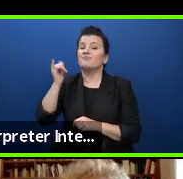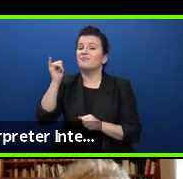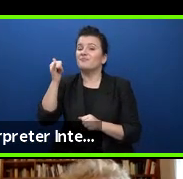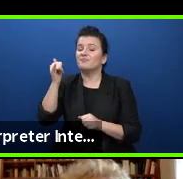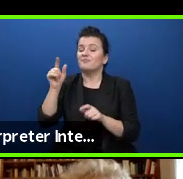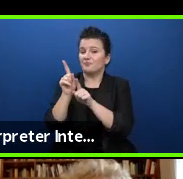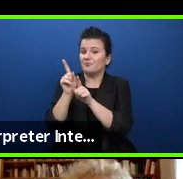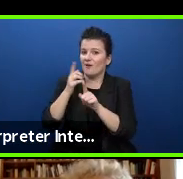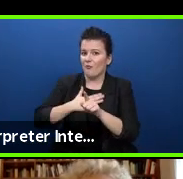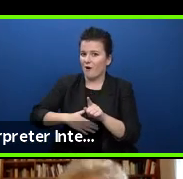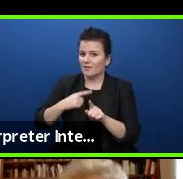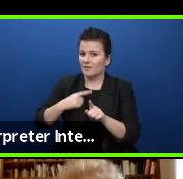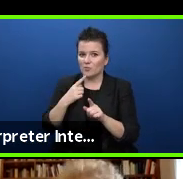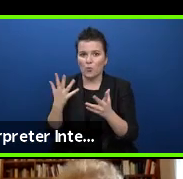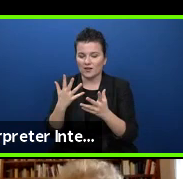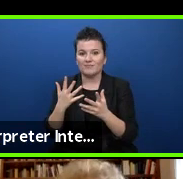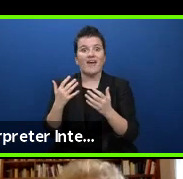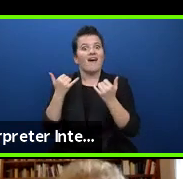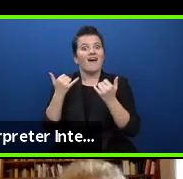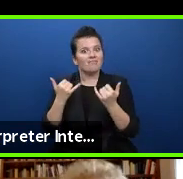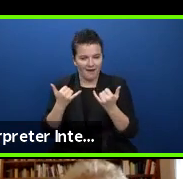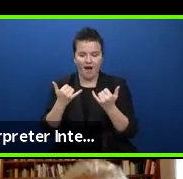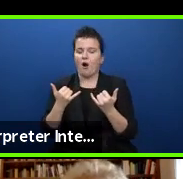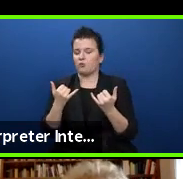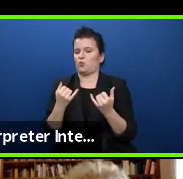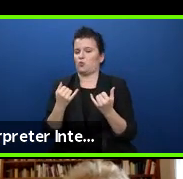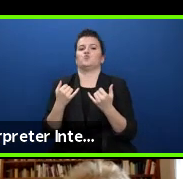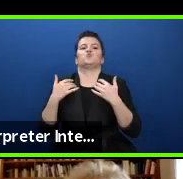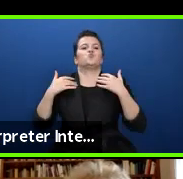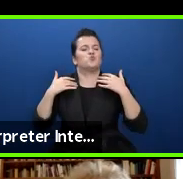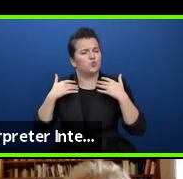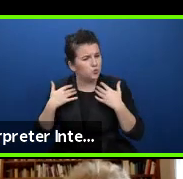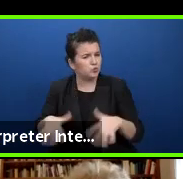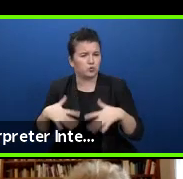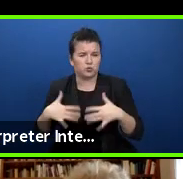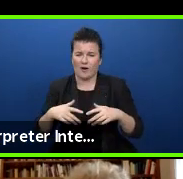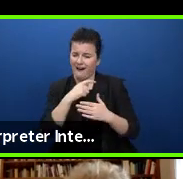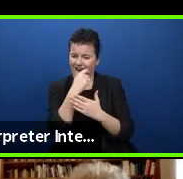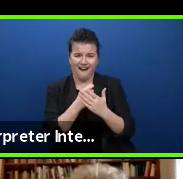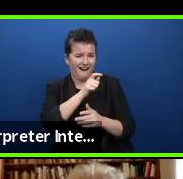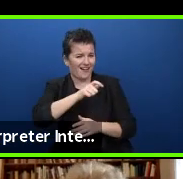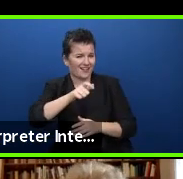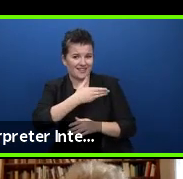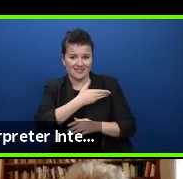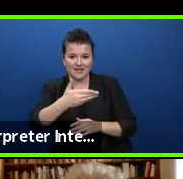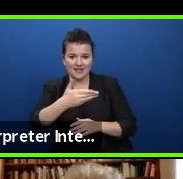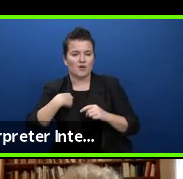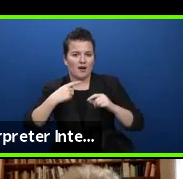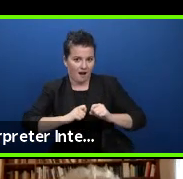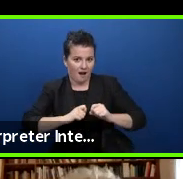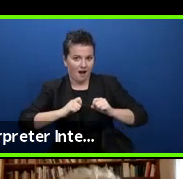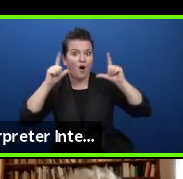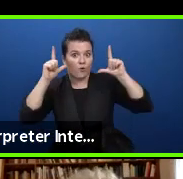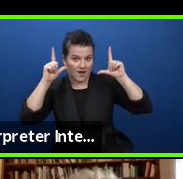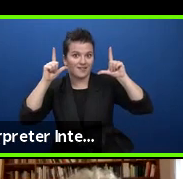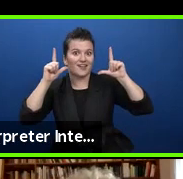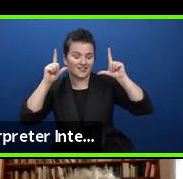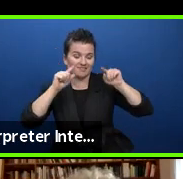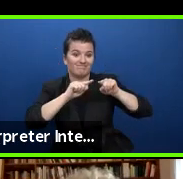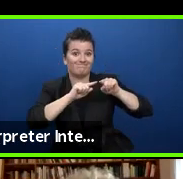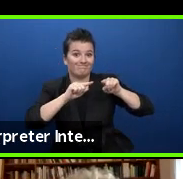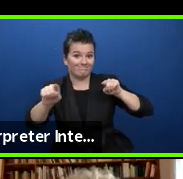where we really get awareness for the artists, and that also politicians now do not only